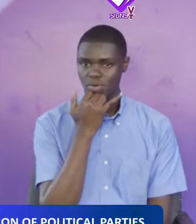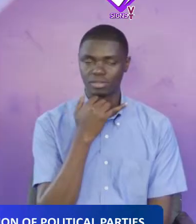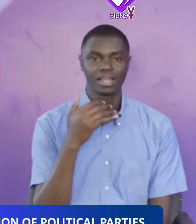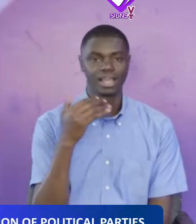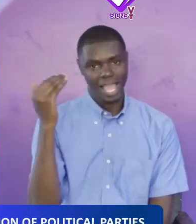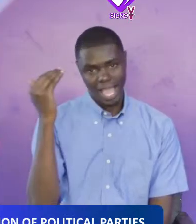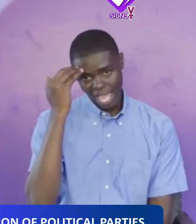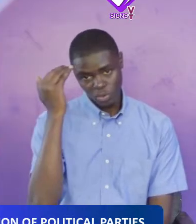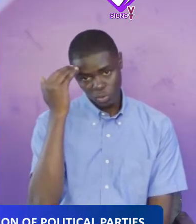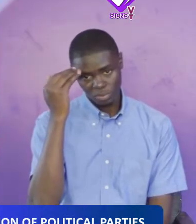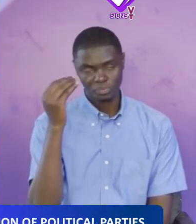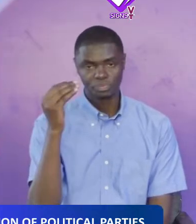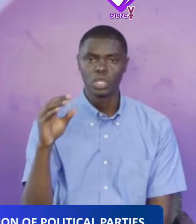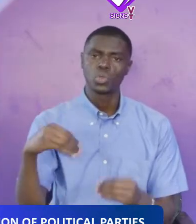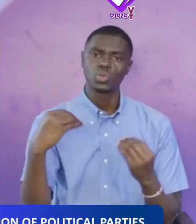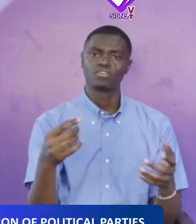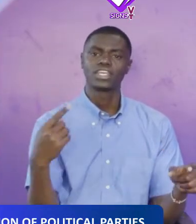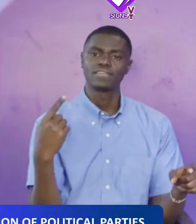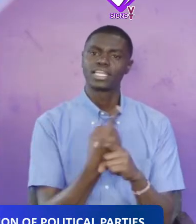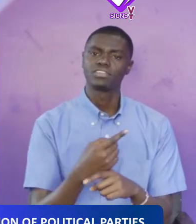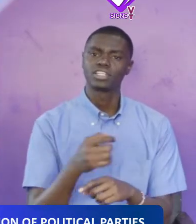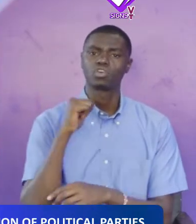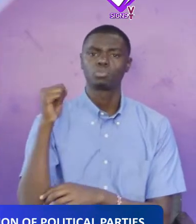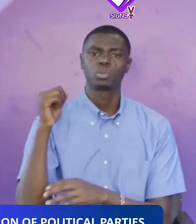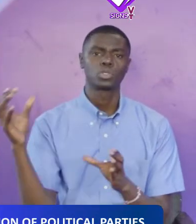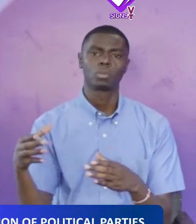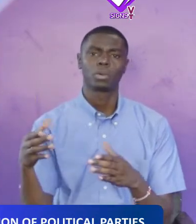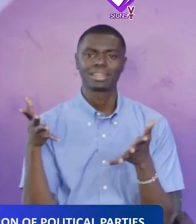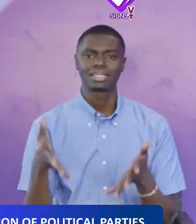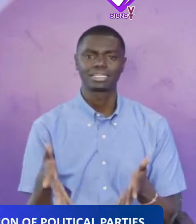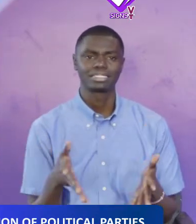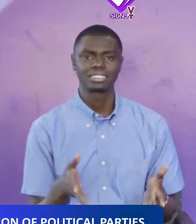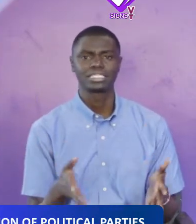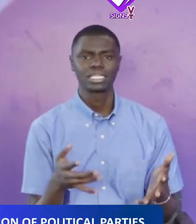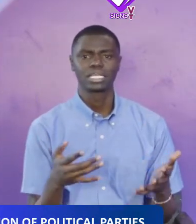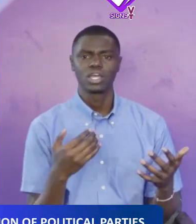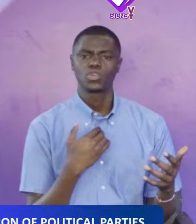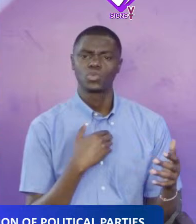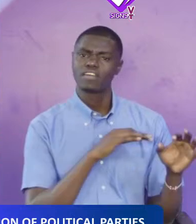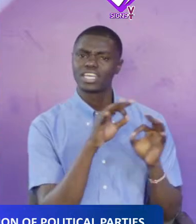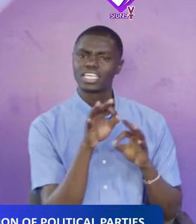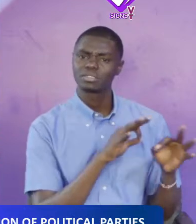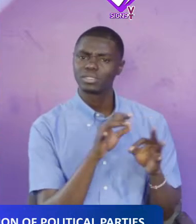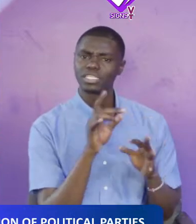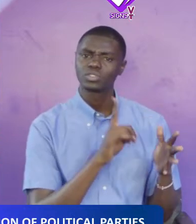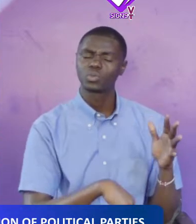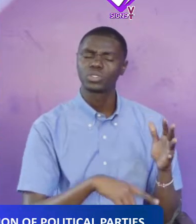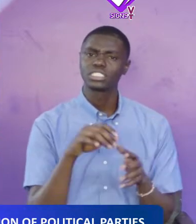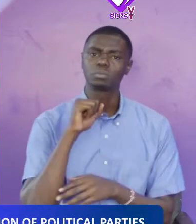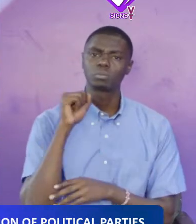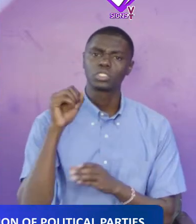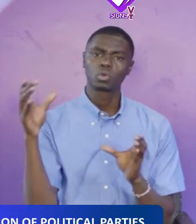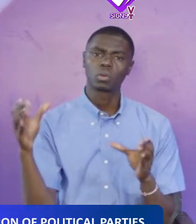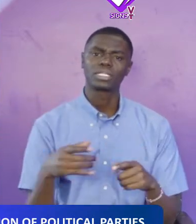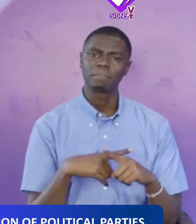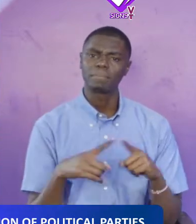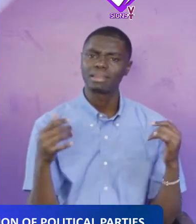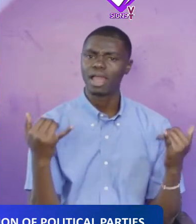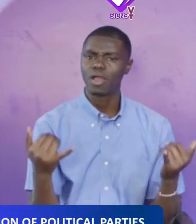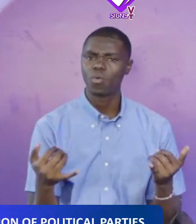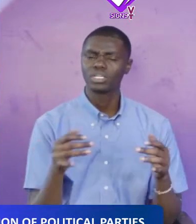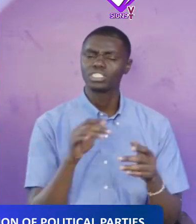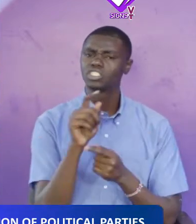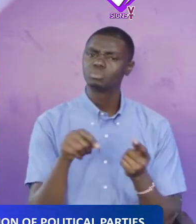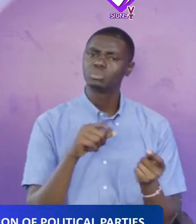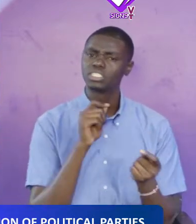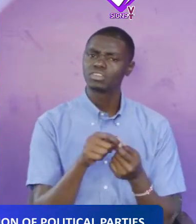when you have given the difference of the political parties that exist, Yeah. you have sort of explained what really a political party is, but could you now specifically